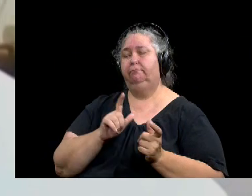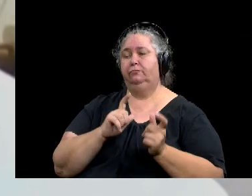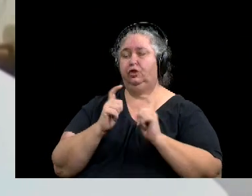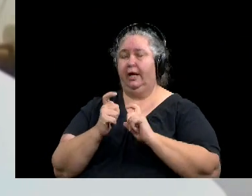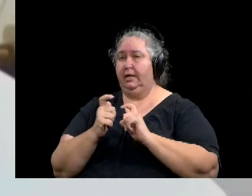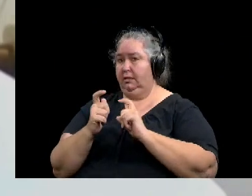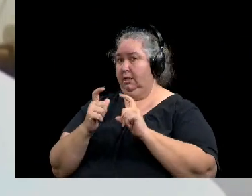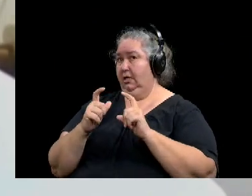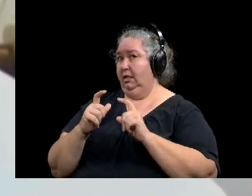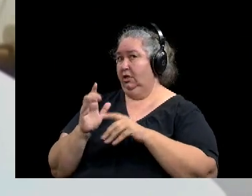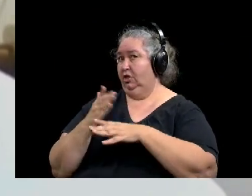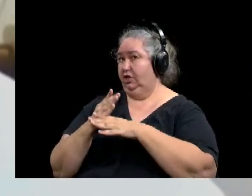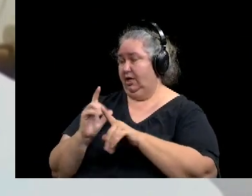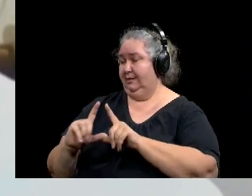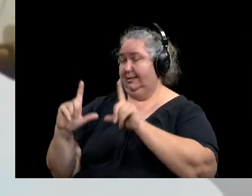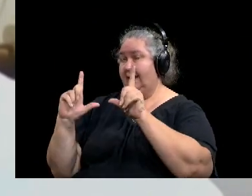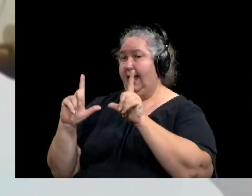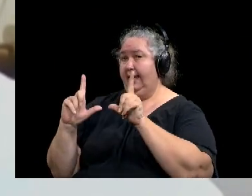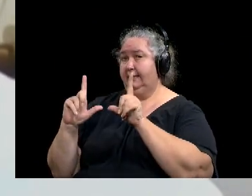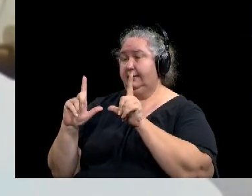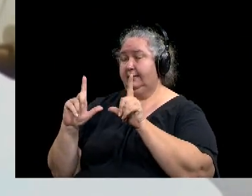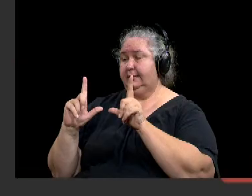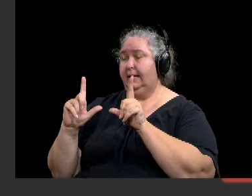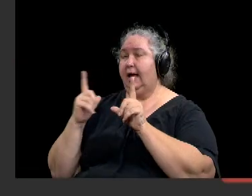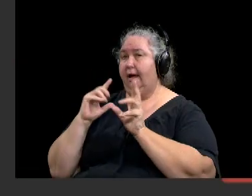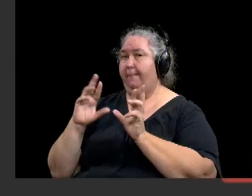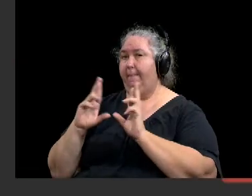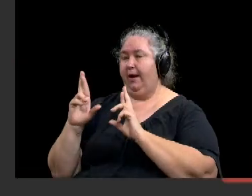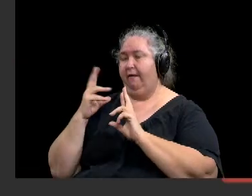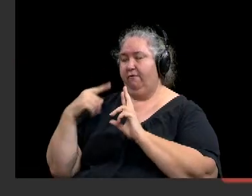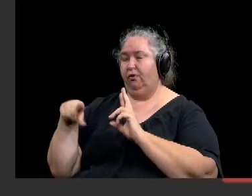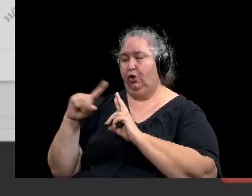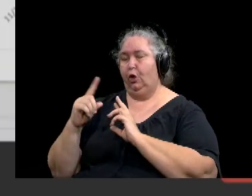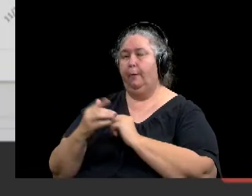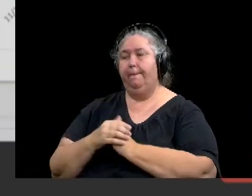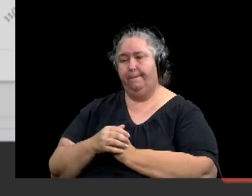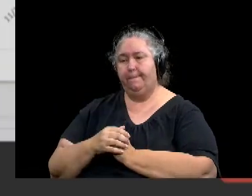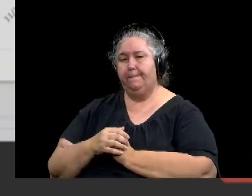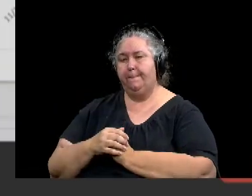share some slides that I've prepared for you today.